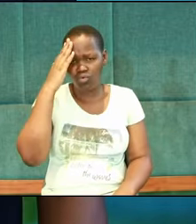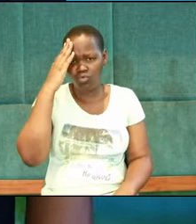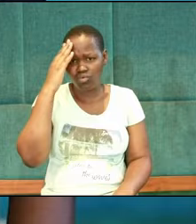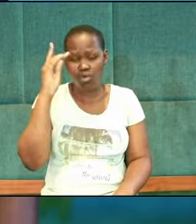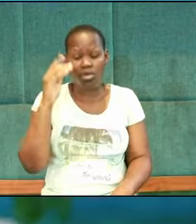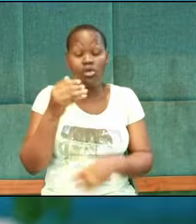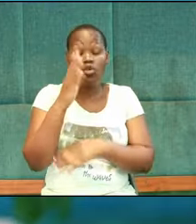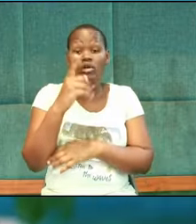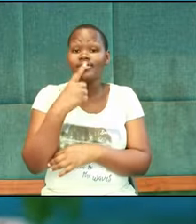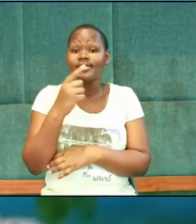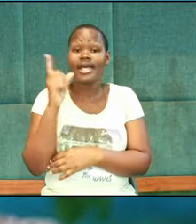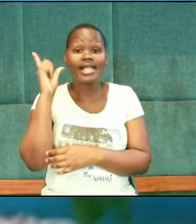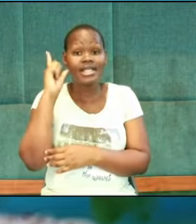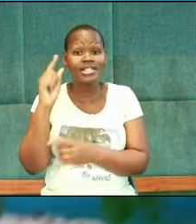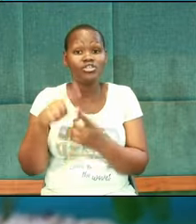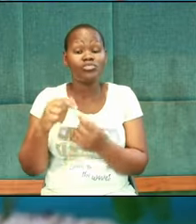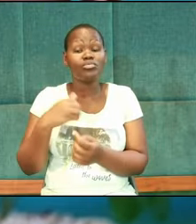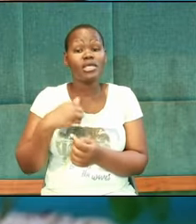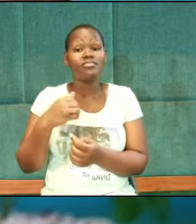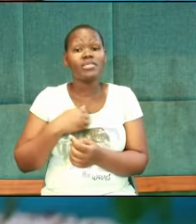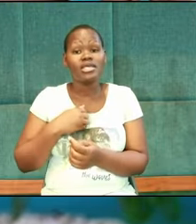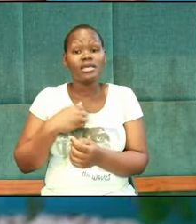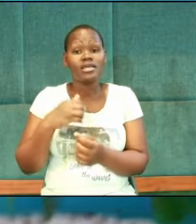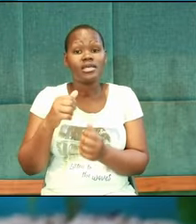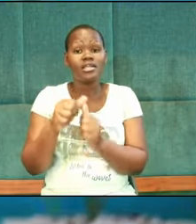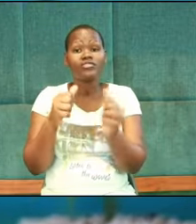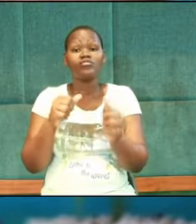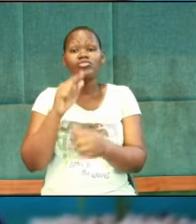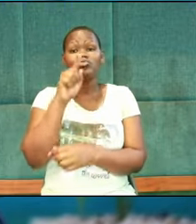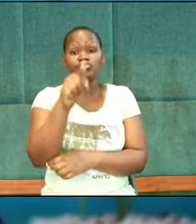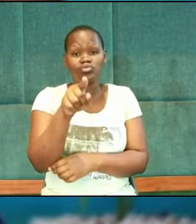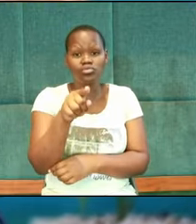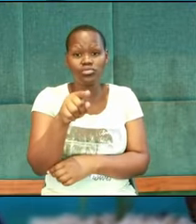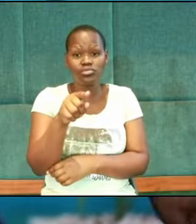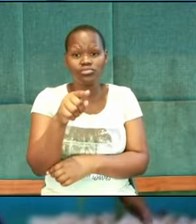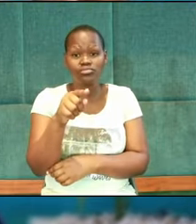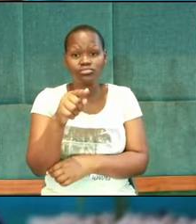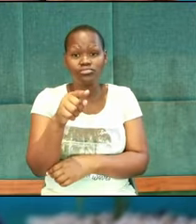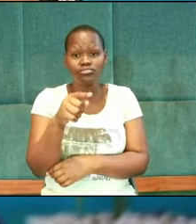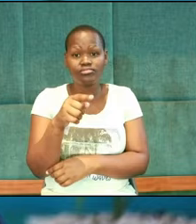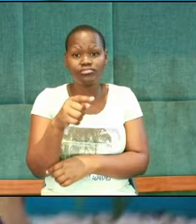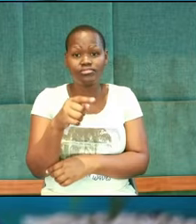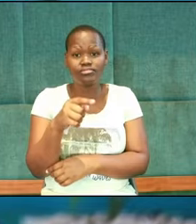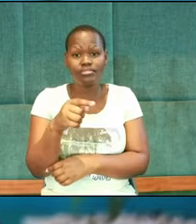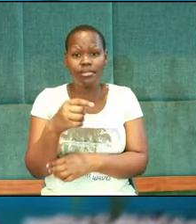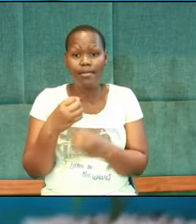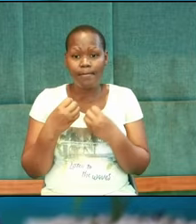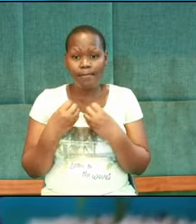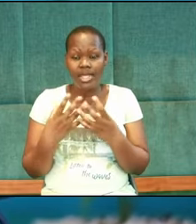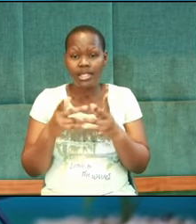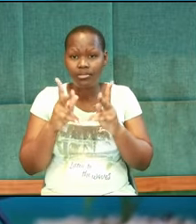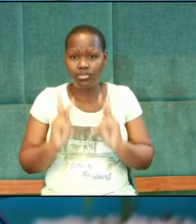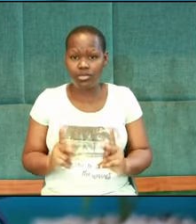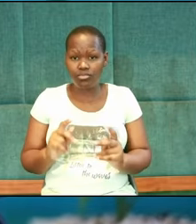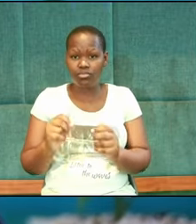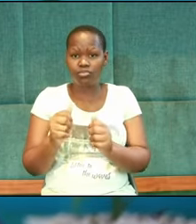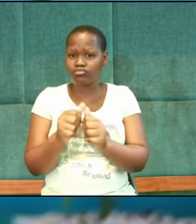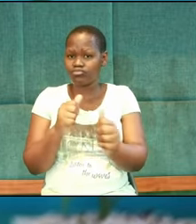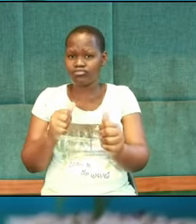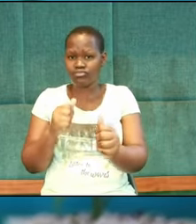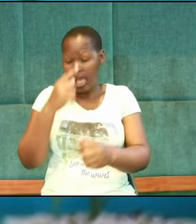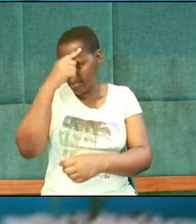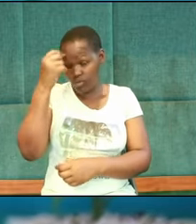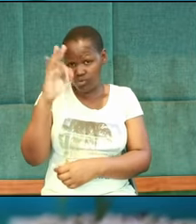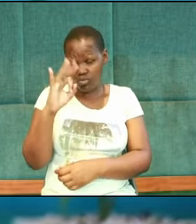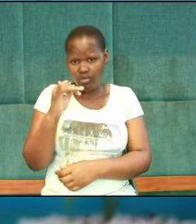listen to me, I'm going to reject you. I dare say today, many homes are rejected on account of ignorance.